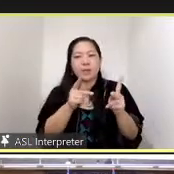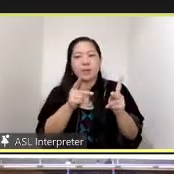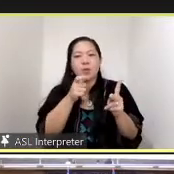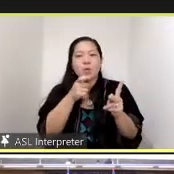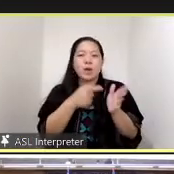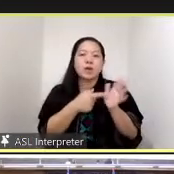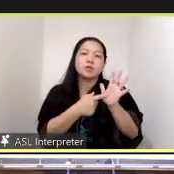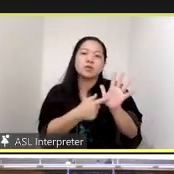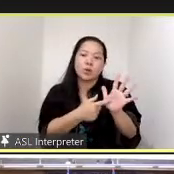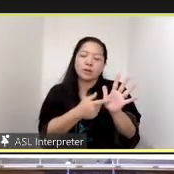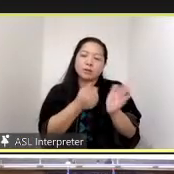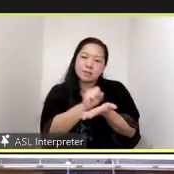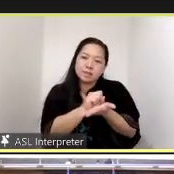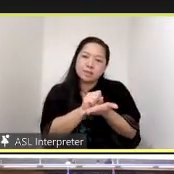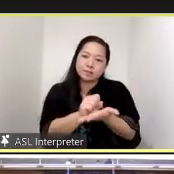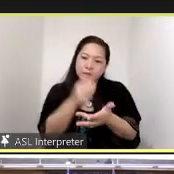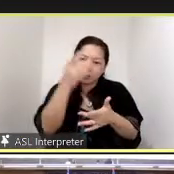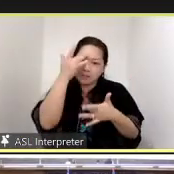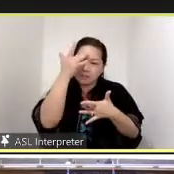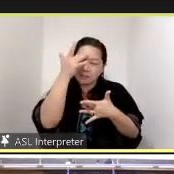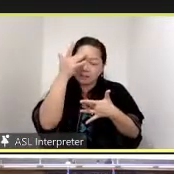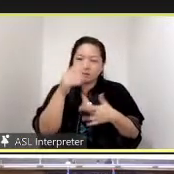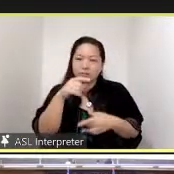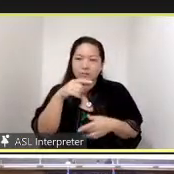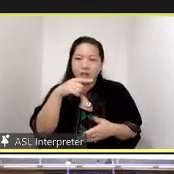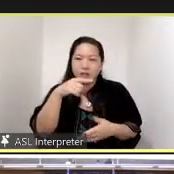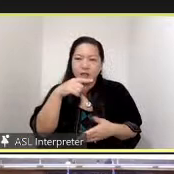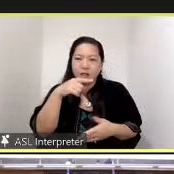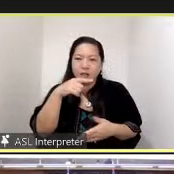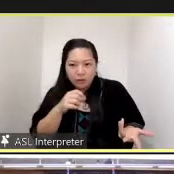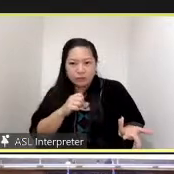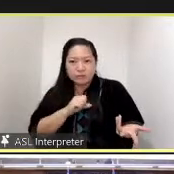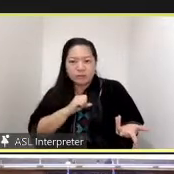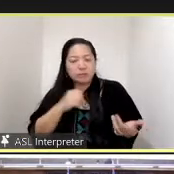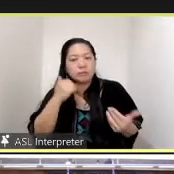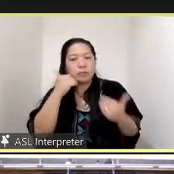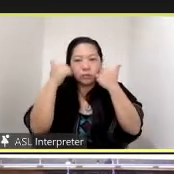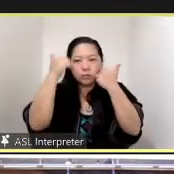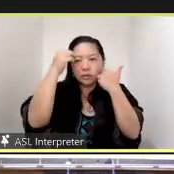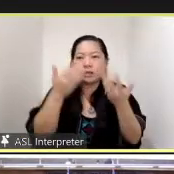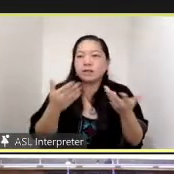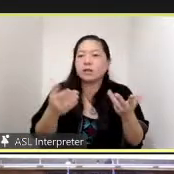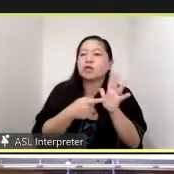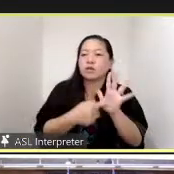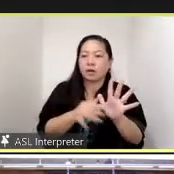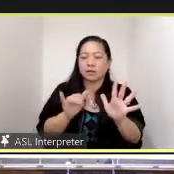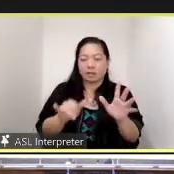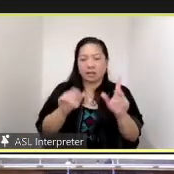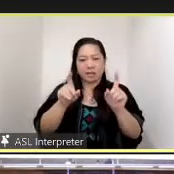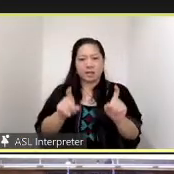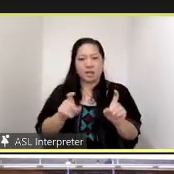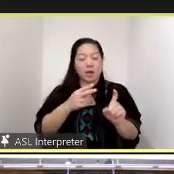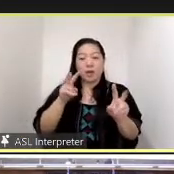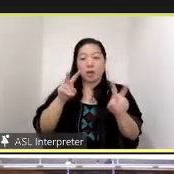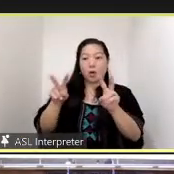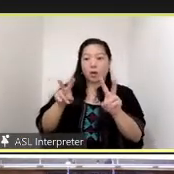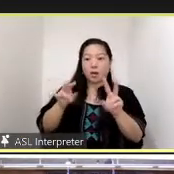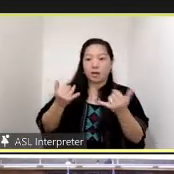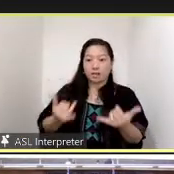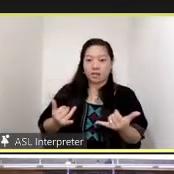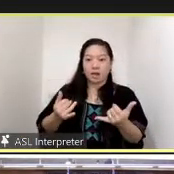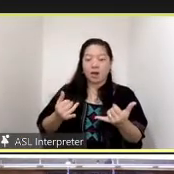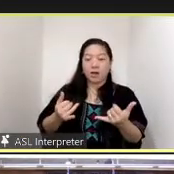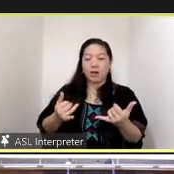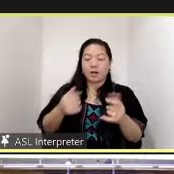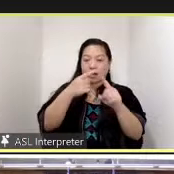we go to the next slide, the reason why we want to keep that 7-day rolling average really low is because if you look at our case rate per